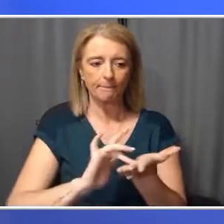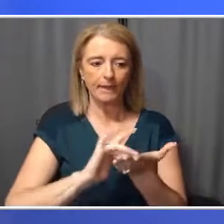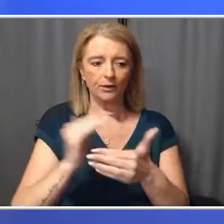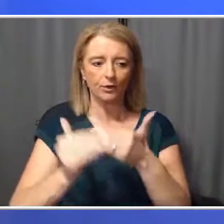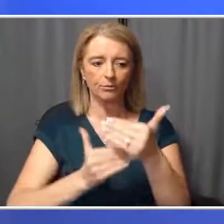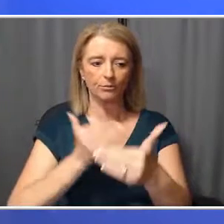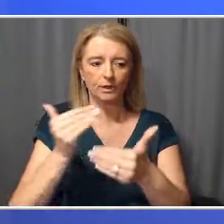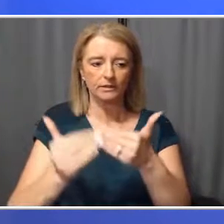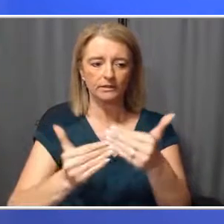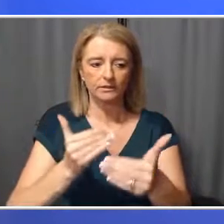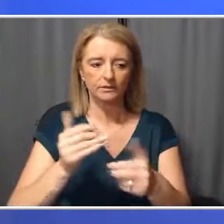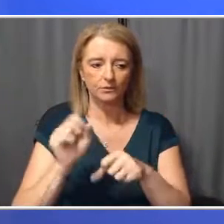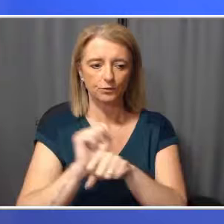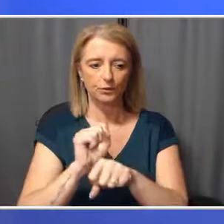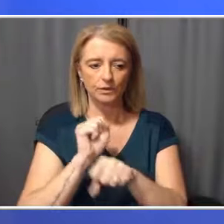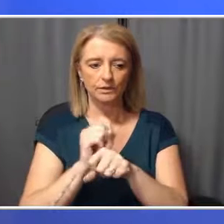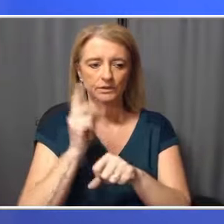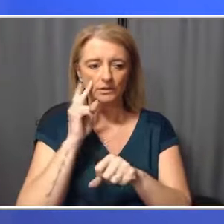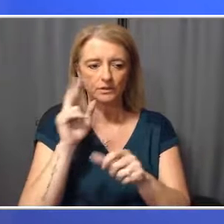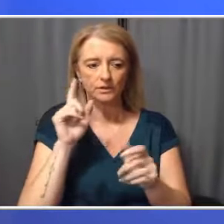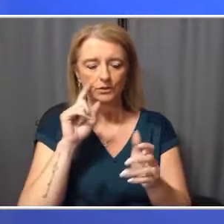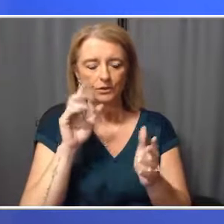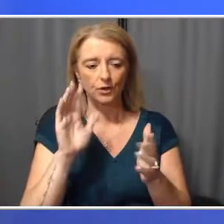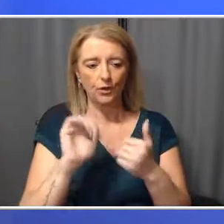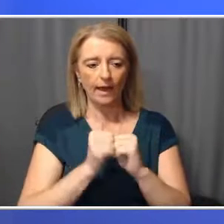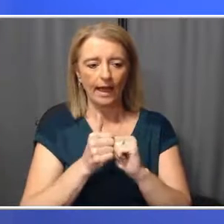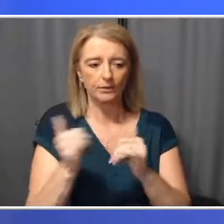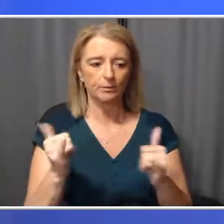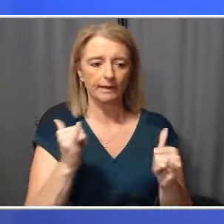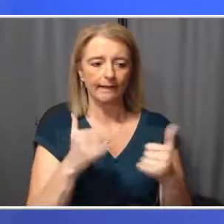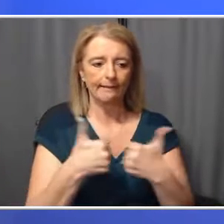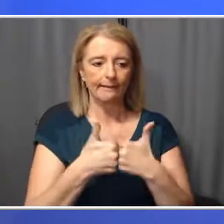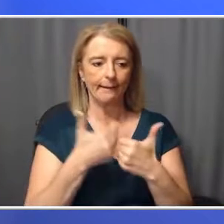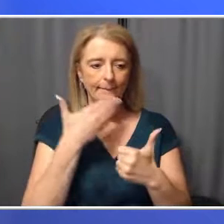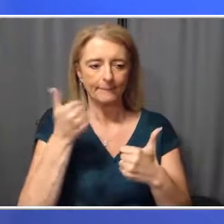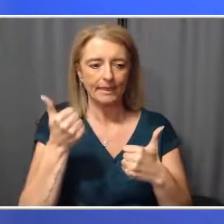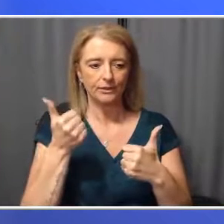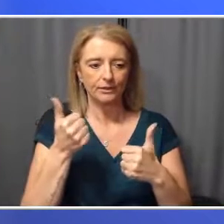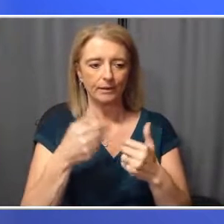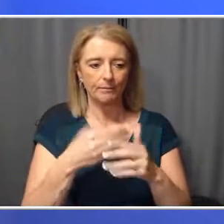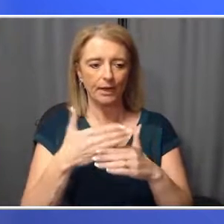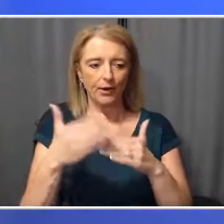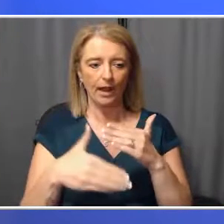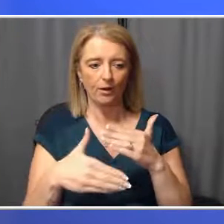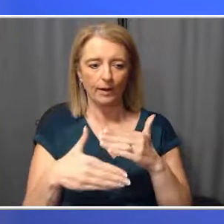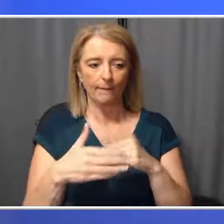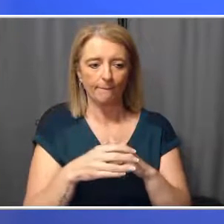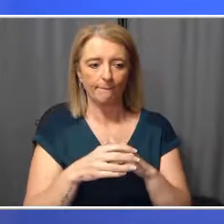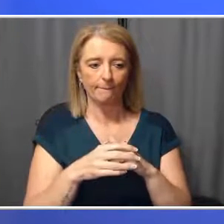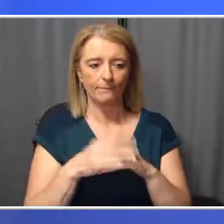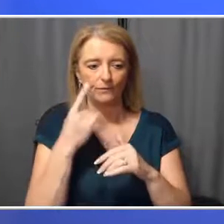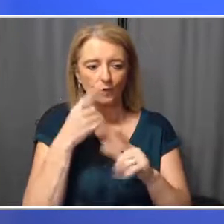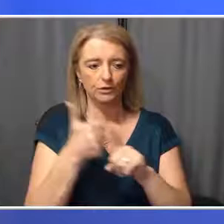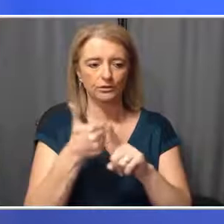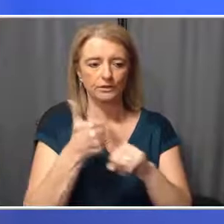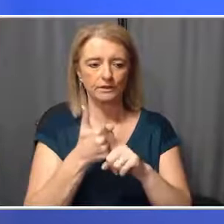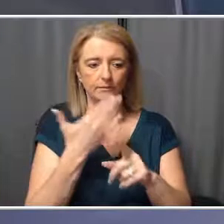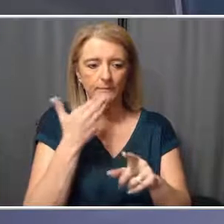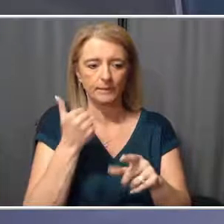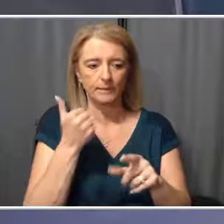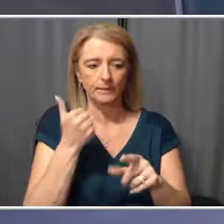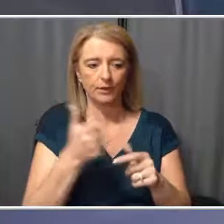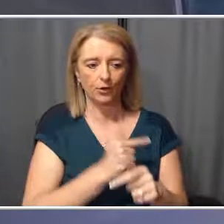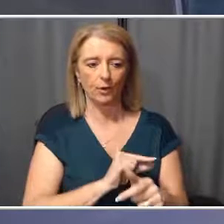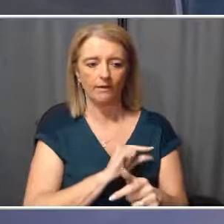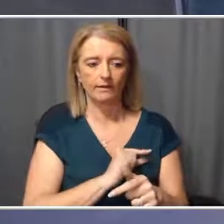things, then considering surgery is something that's worth at least looking at. Great. Thanks for being here, Dr. McGee. I just want to say one of the great